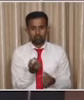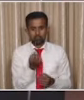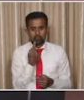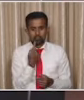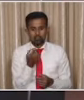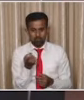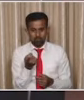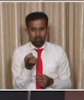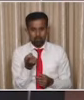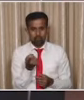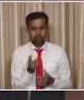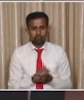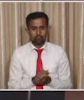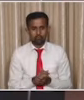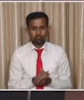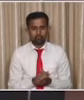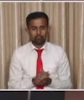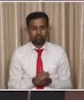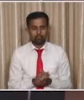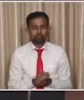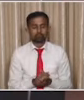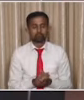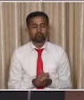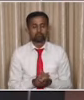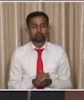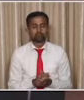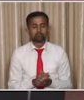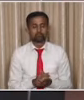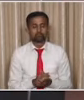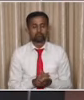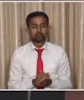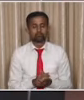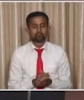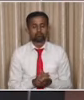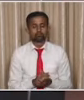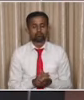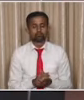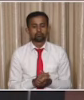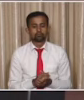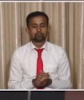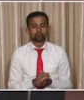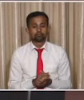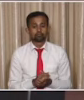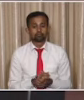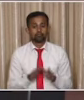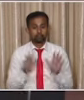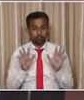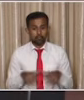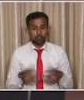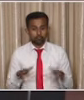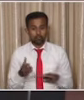Because I hope you will go next time and put the record straight. Before I conclude,